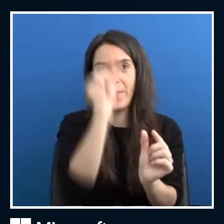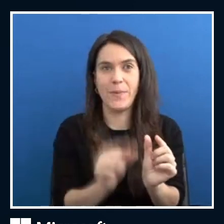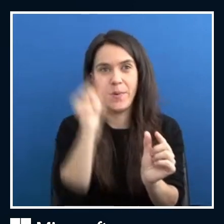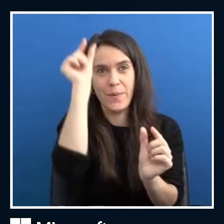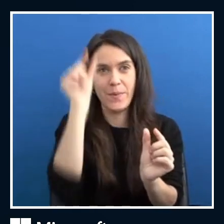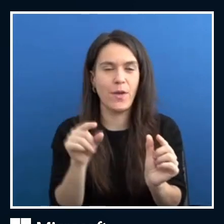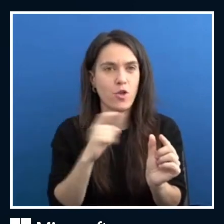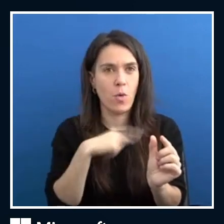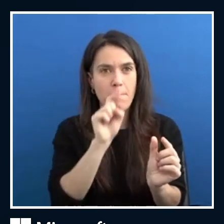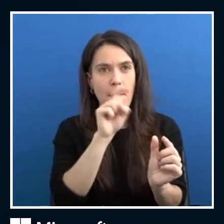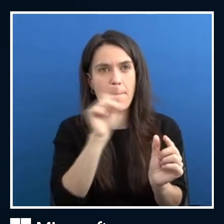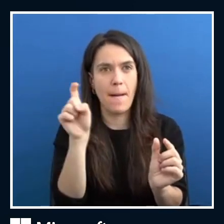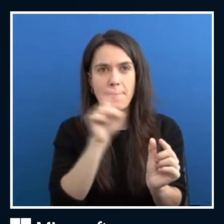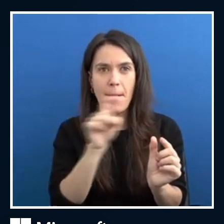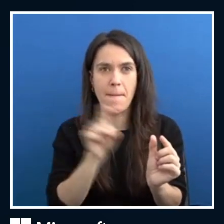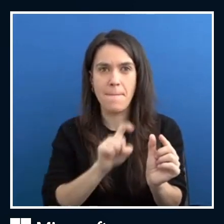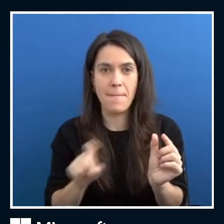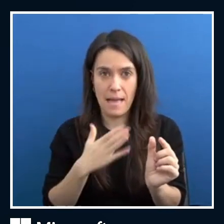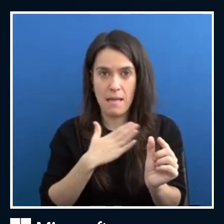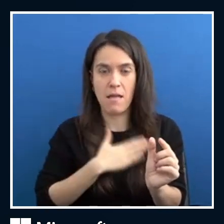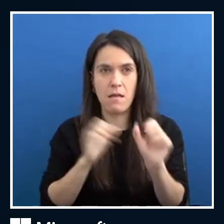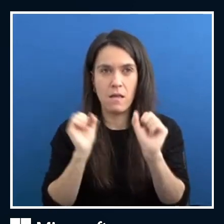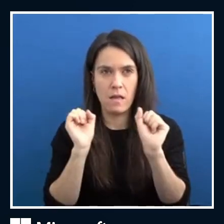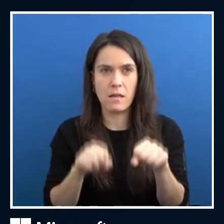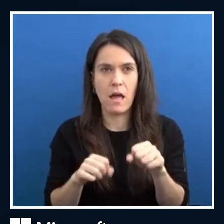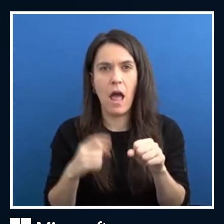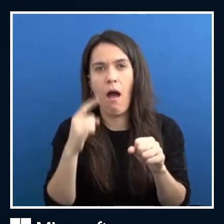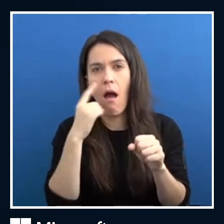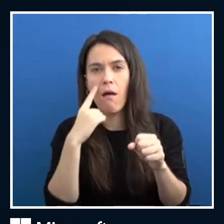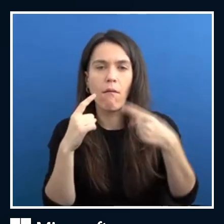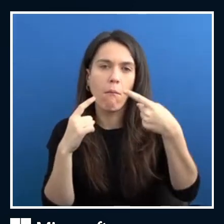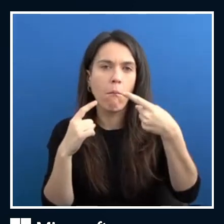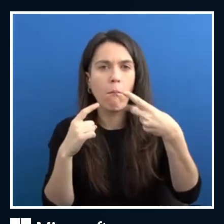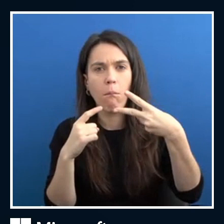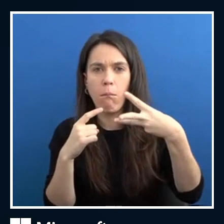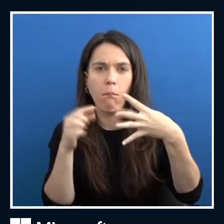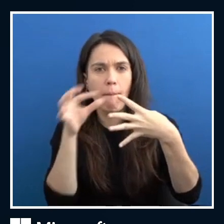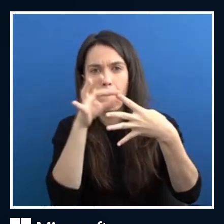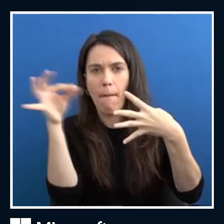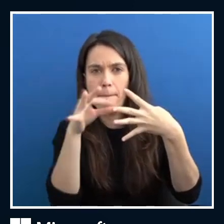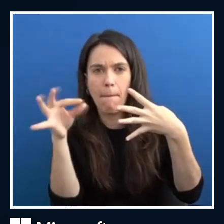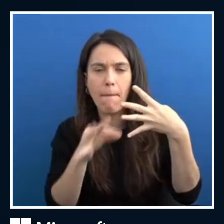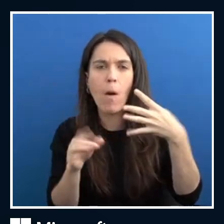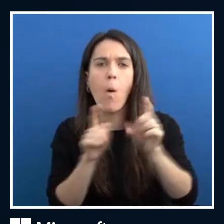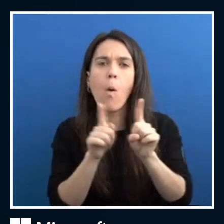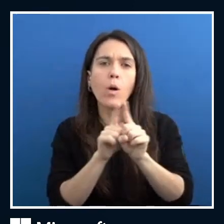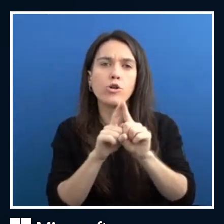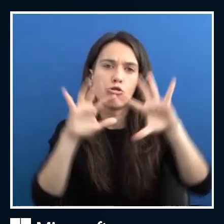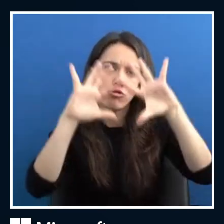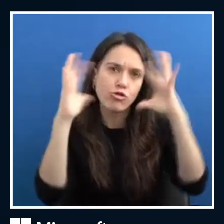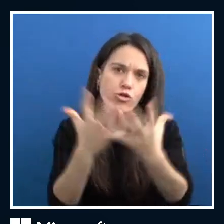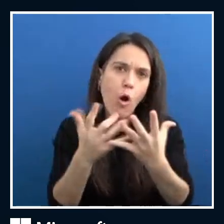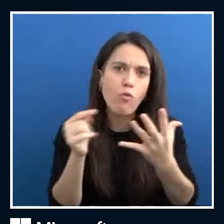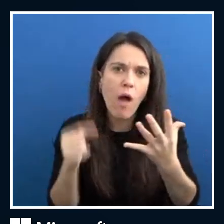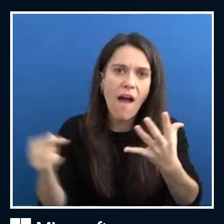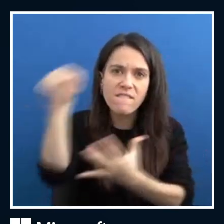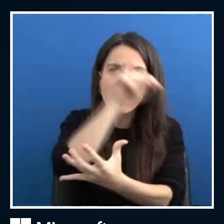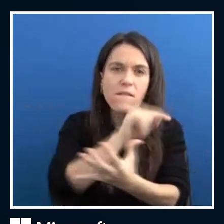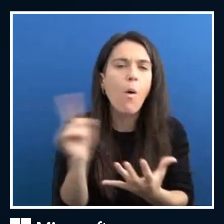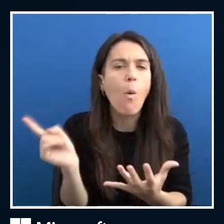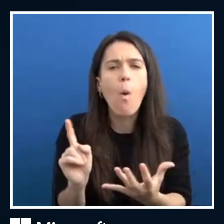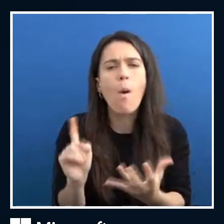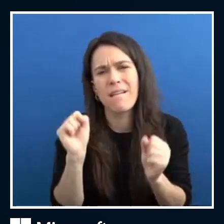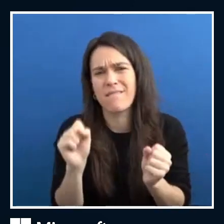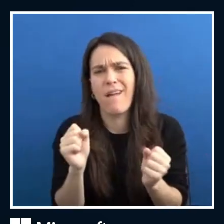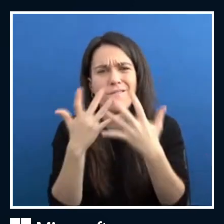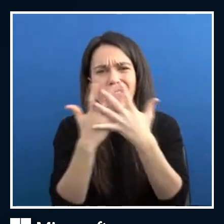have strings, booleans, doubles, and so on. Also geography points, which might be very interesting.